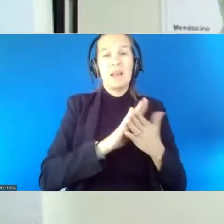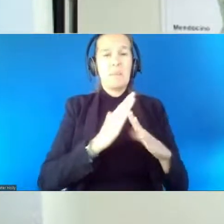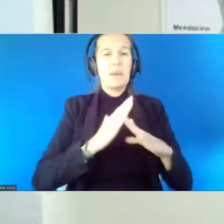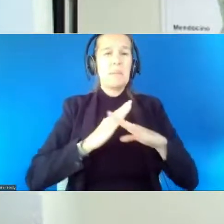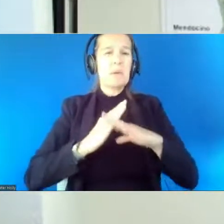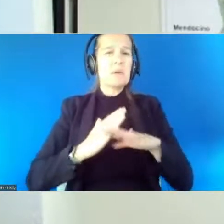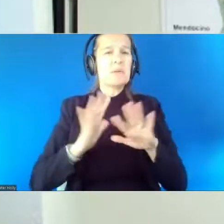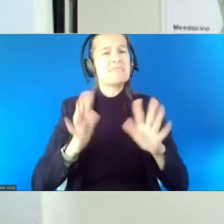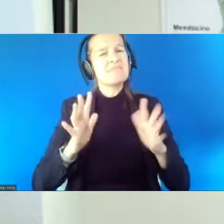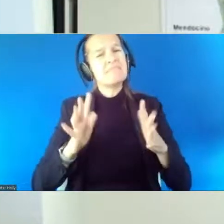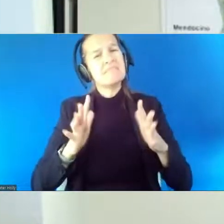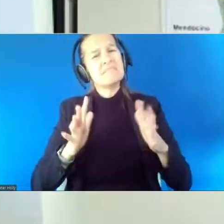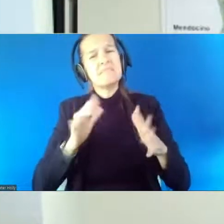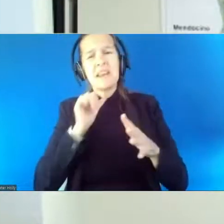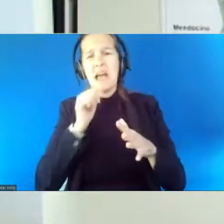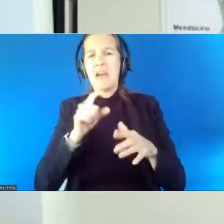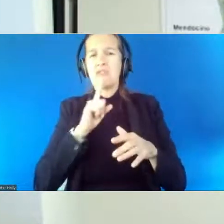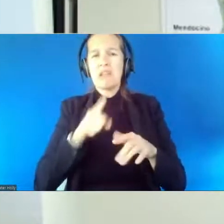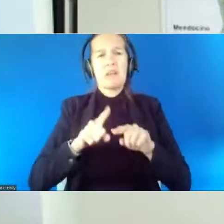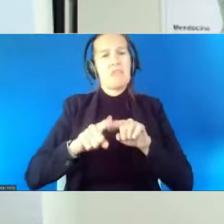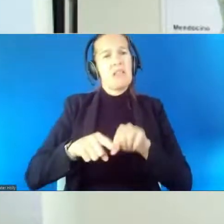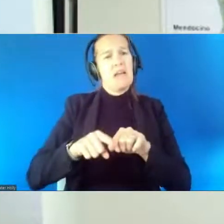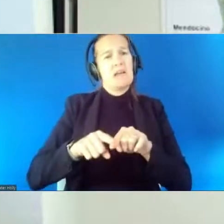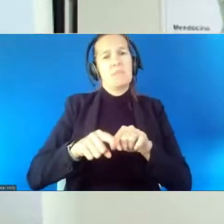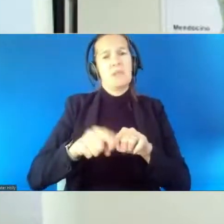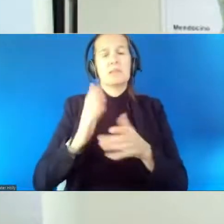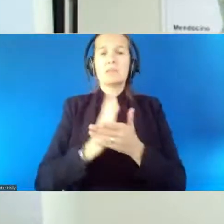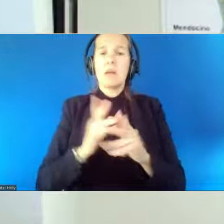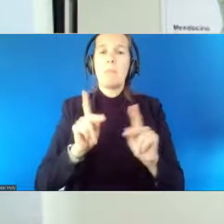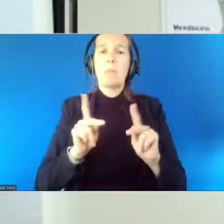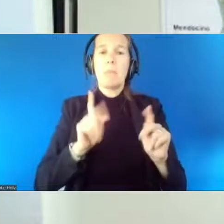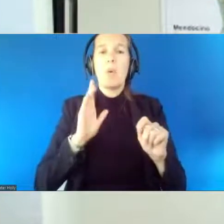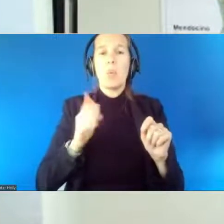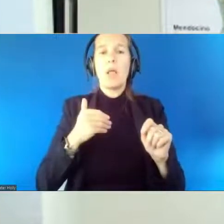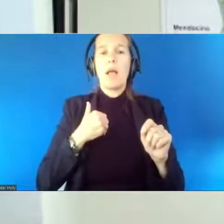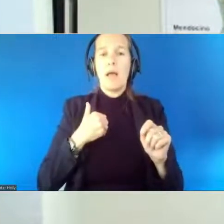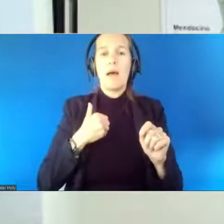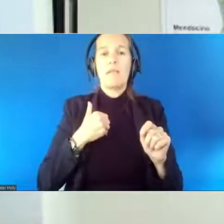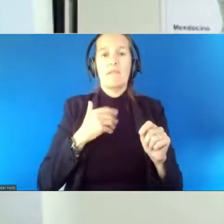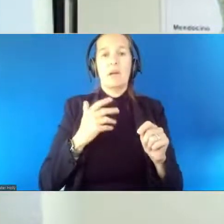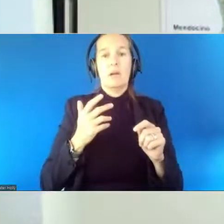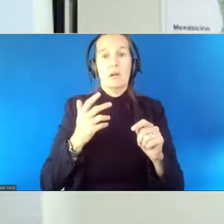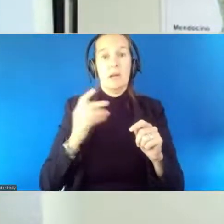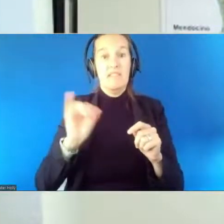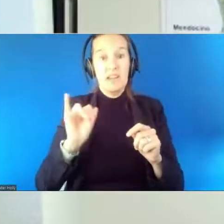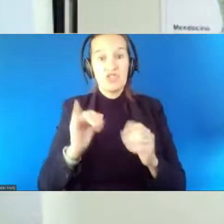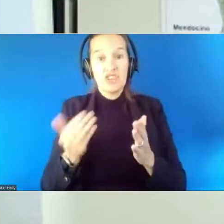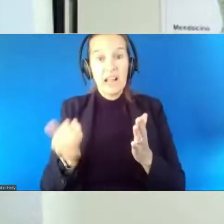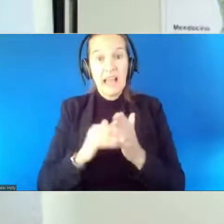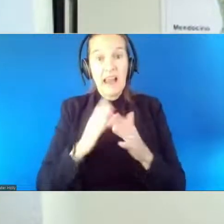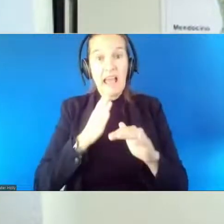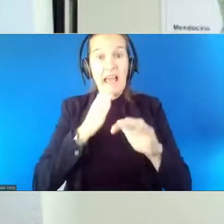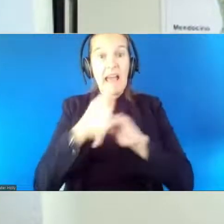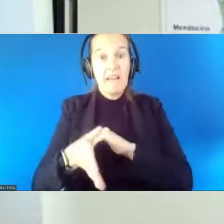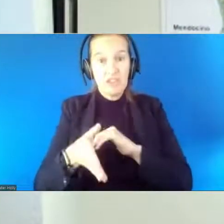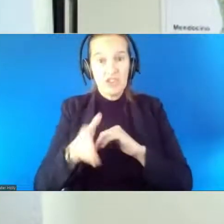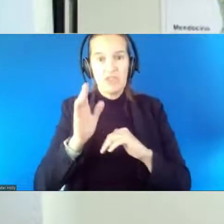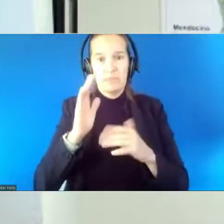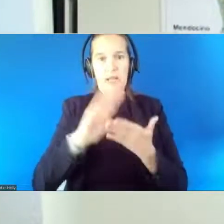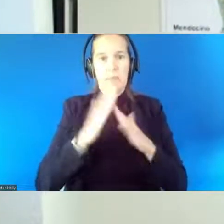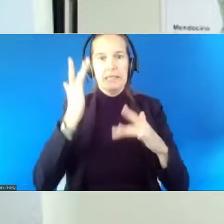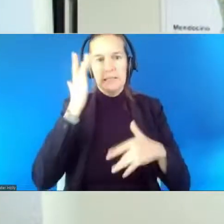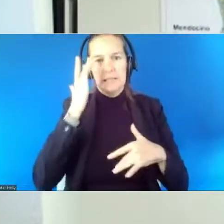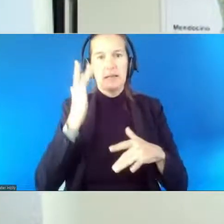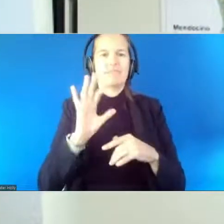And in some people, they will have some post-infection reinfections within the 90 days. And